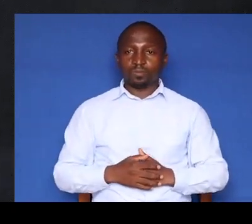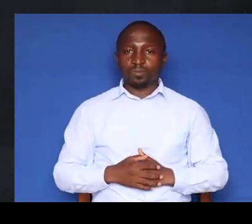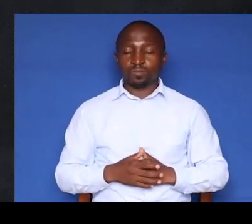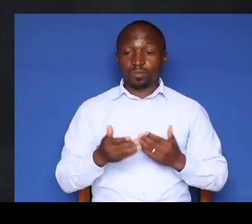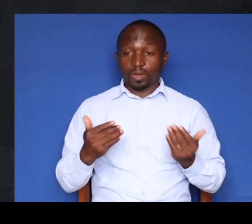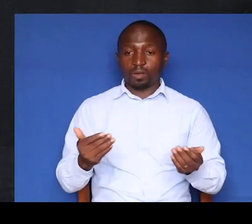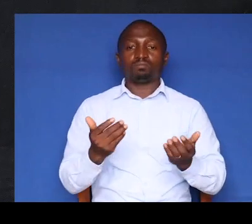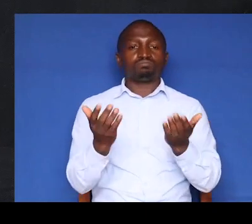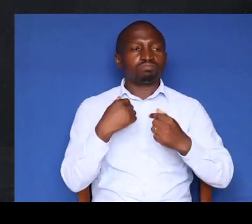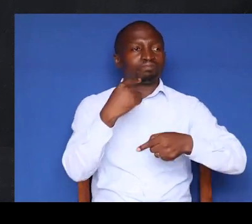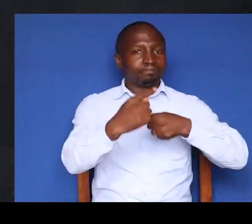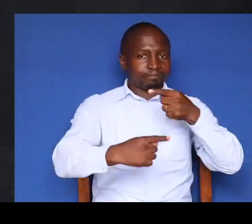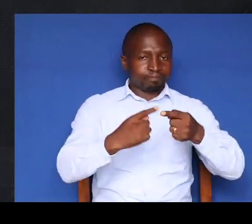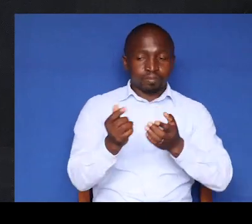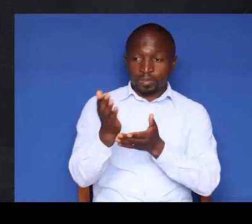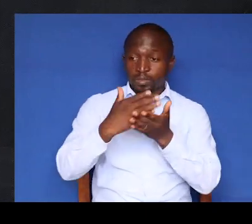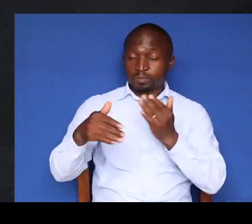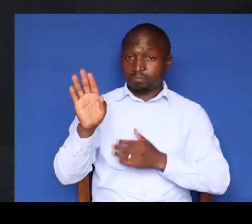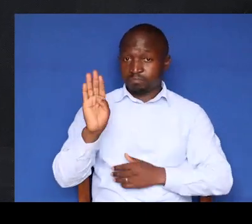we can continue with part B.